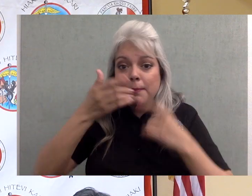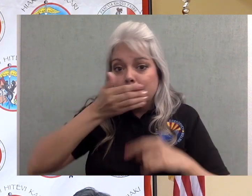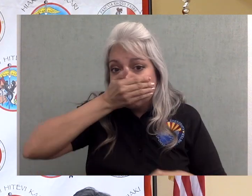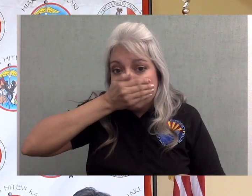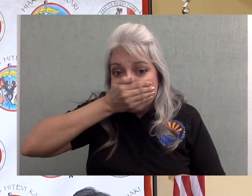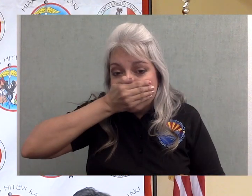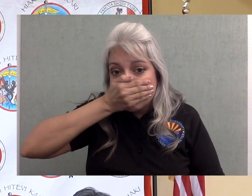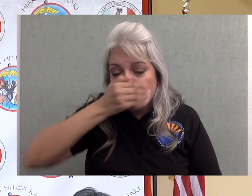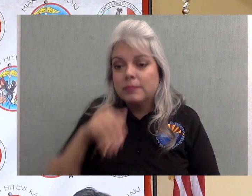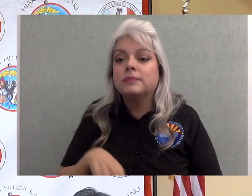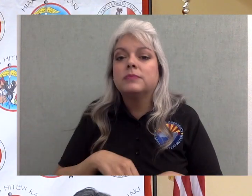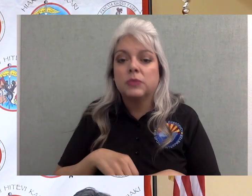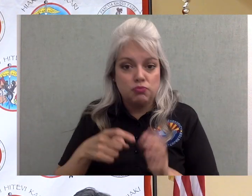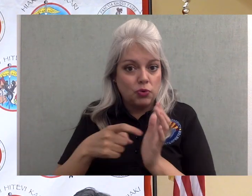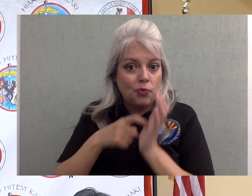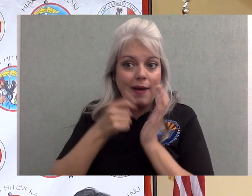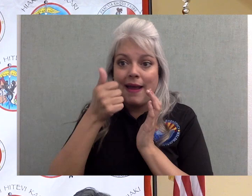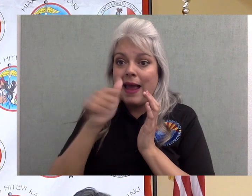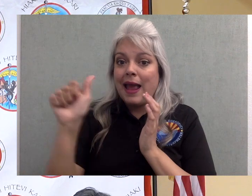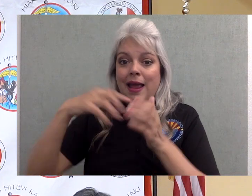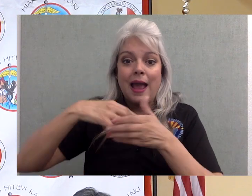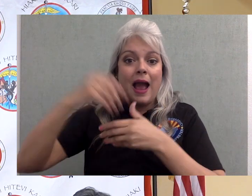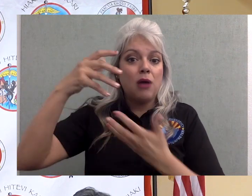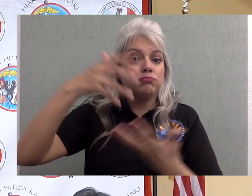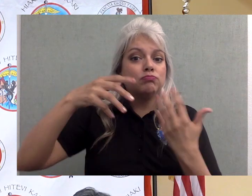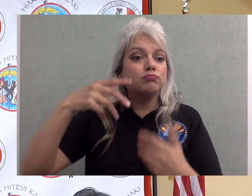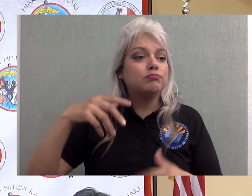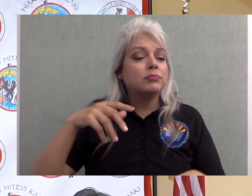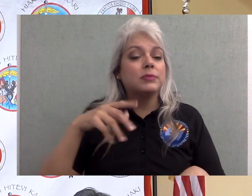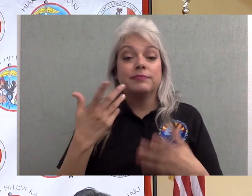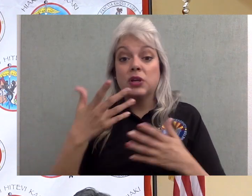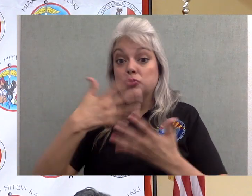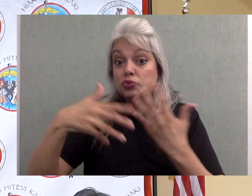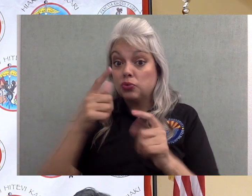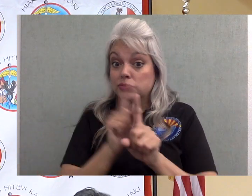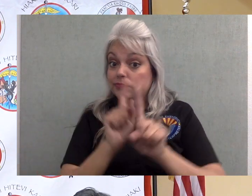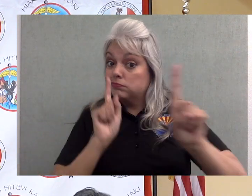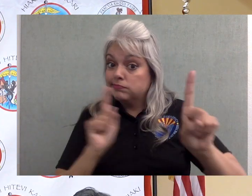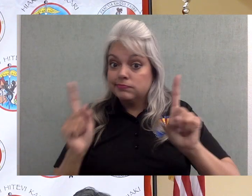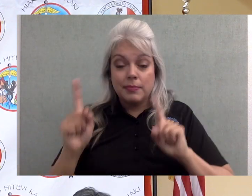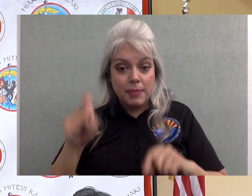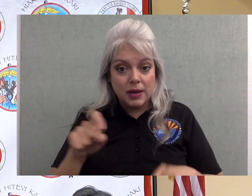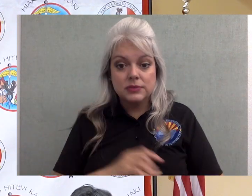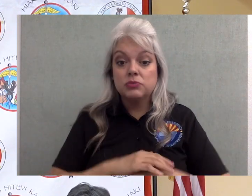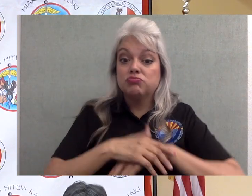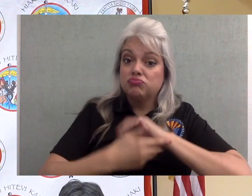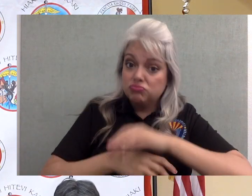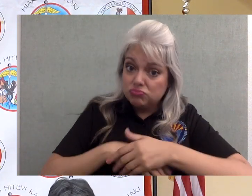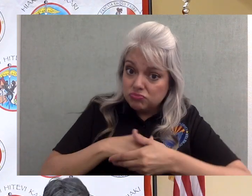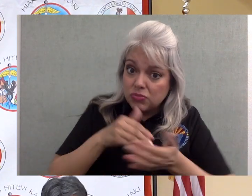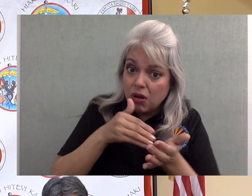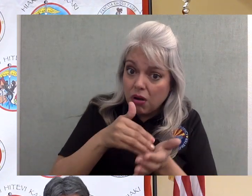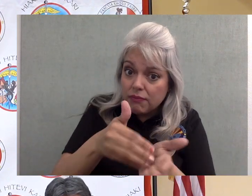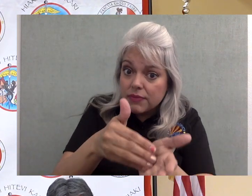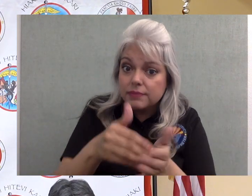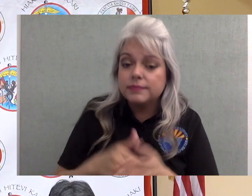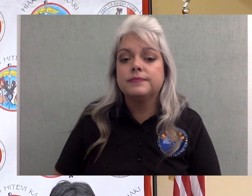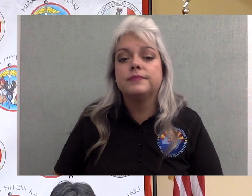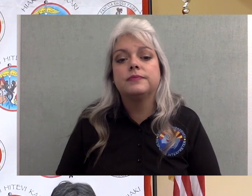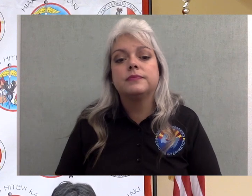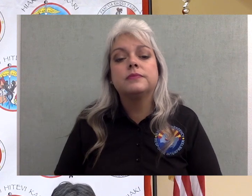covering required in any public setting. Practice social distancing, wash your hands frequently.